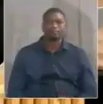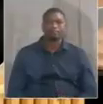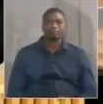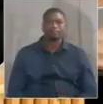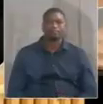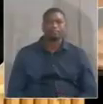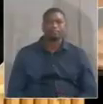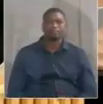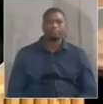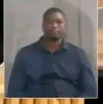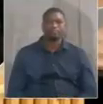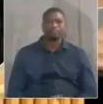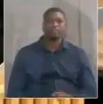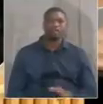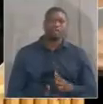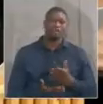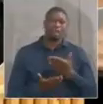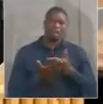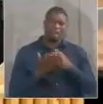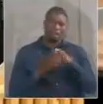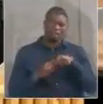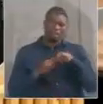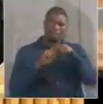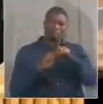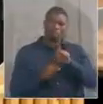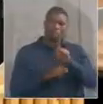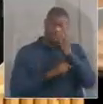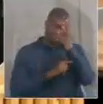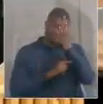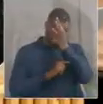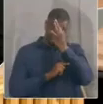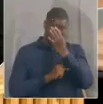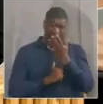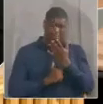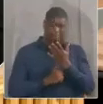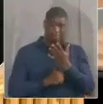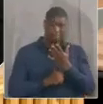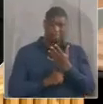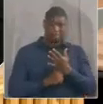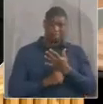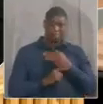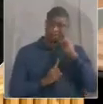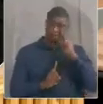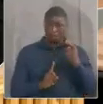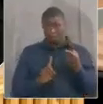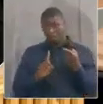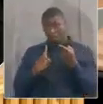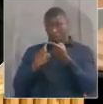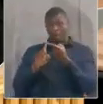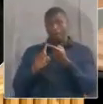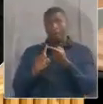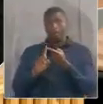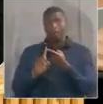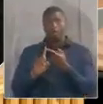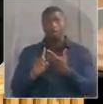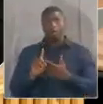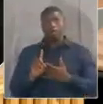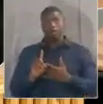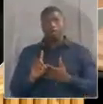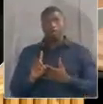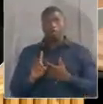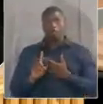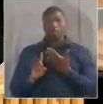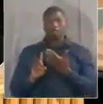Chair, if I could I pause for 1 minute I actually intended to hand up as